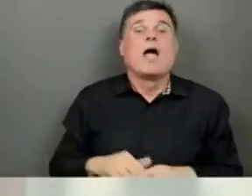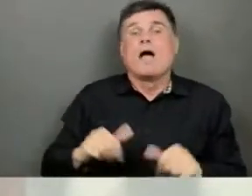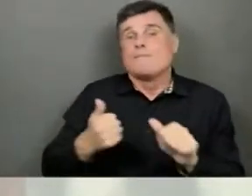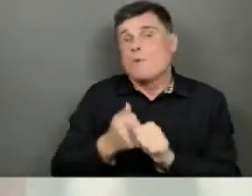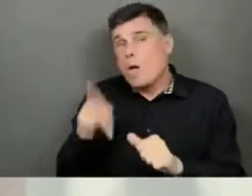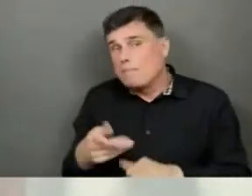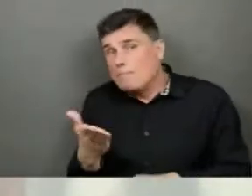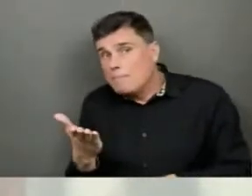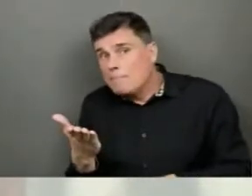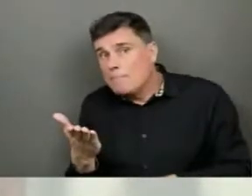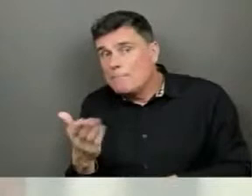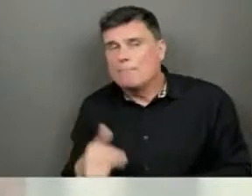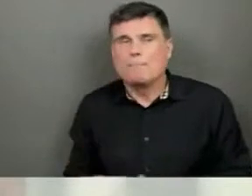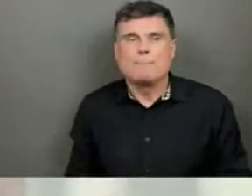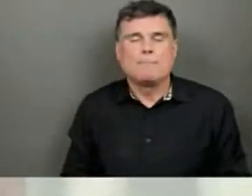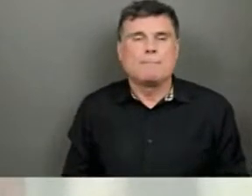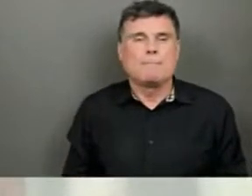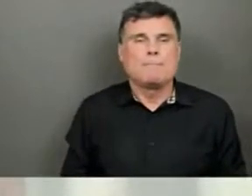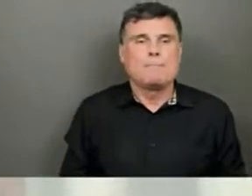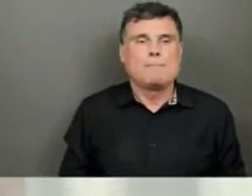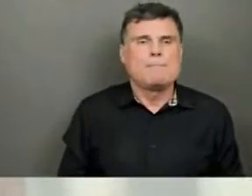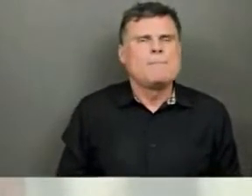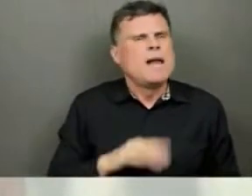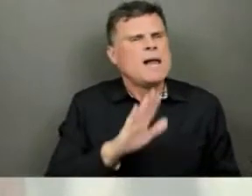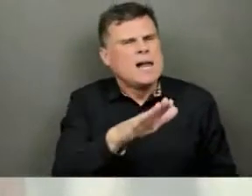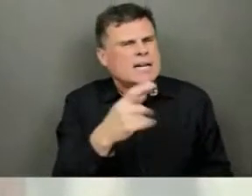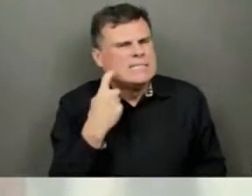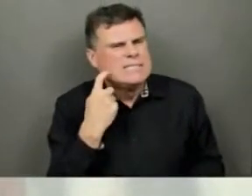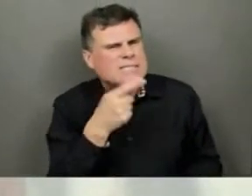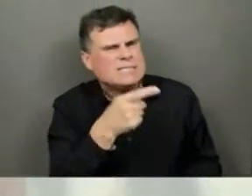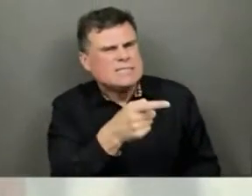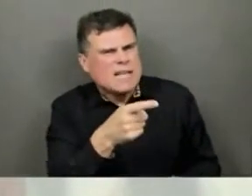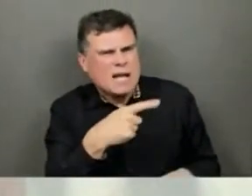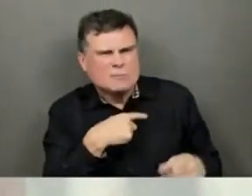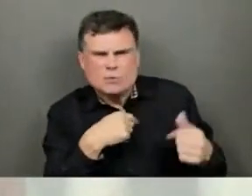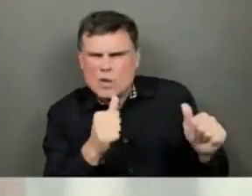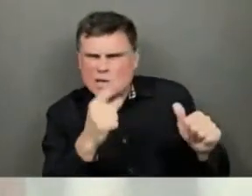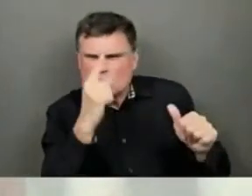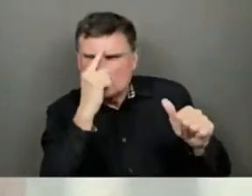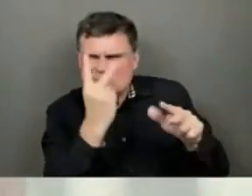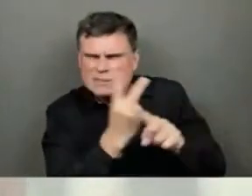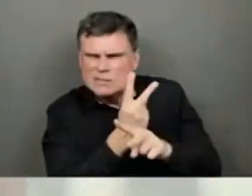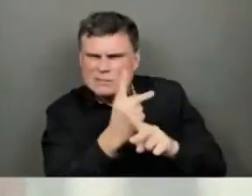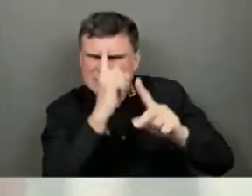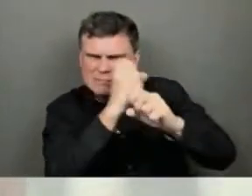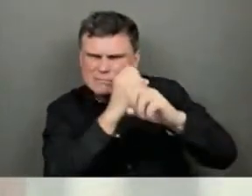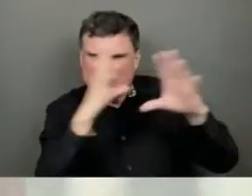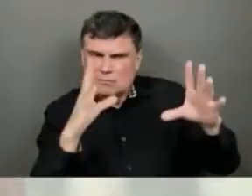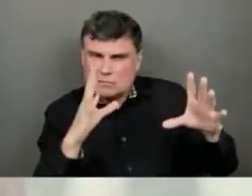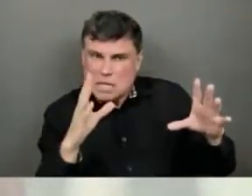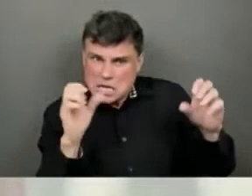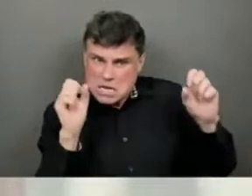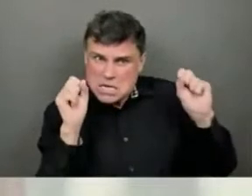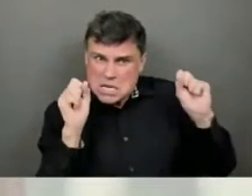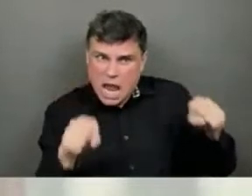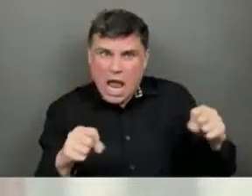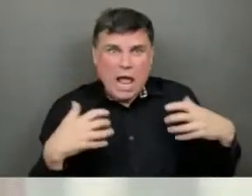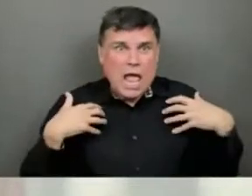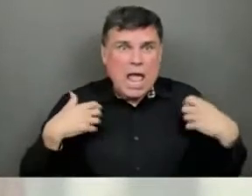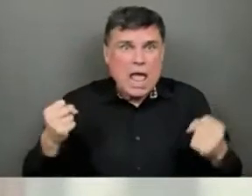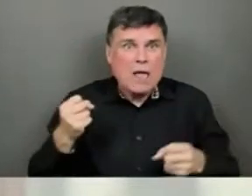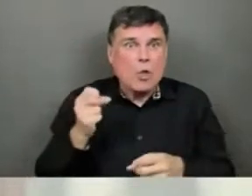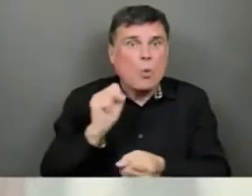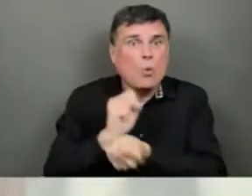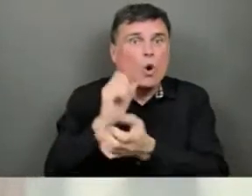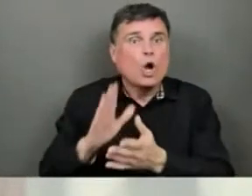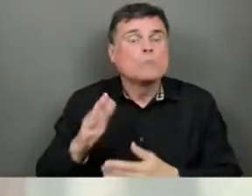Dr. I'm just trying to figure out on the nuance what you just said at the end there. Like, is there a chance that mandate will be lifted? My